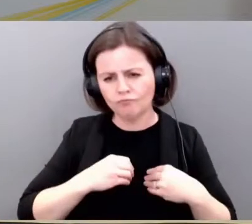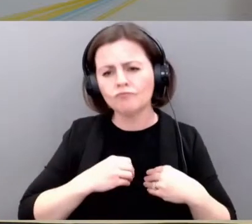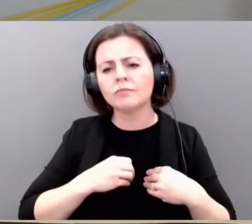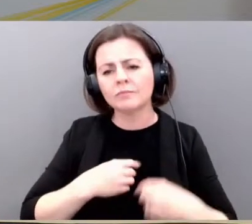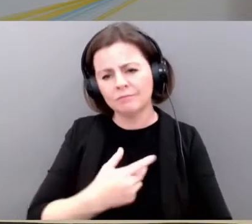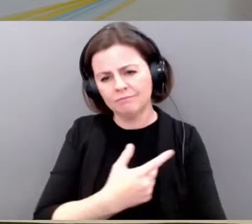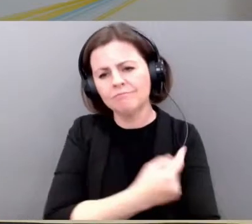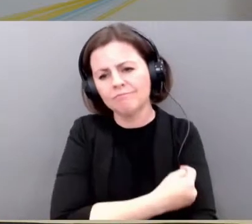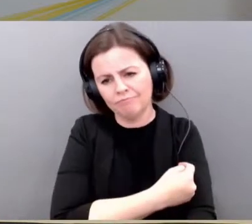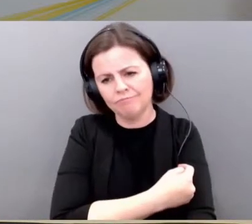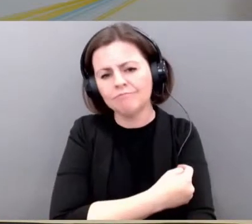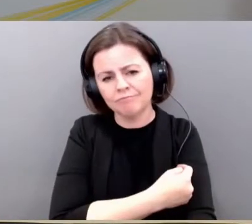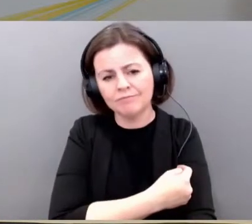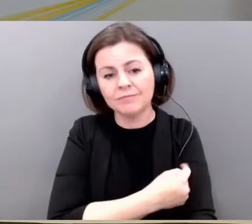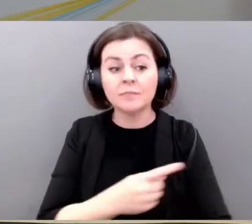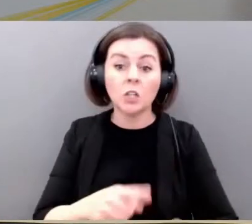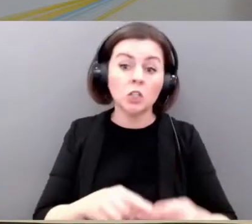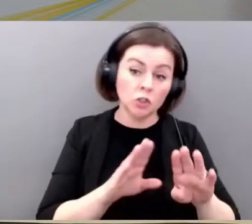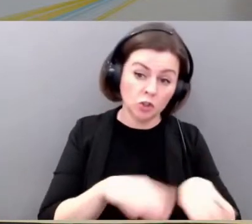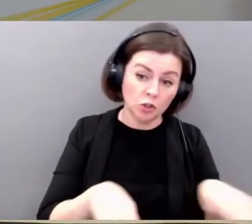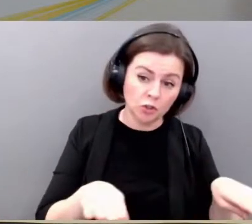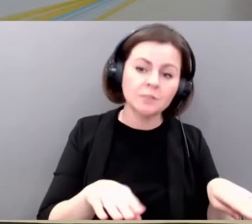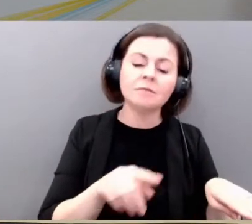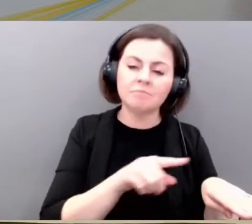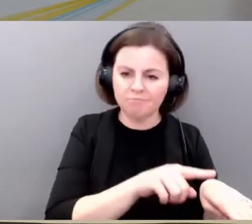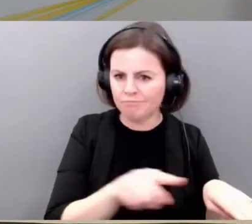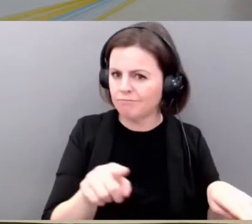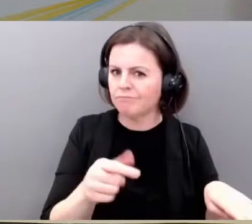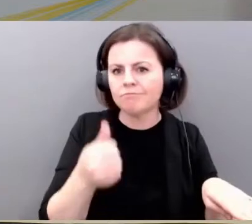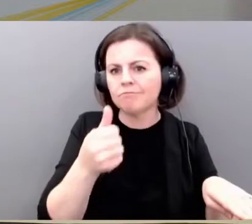vaccine uptake amongst our children, and a very